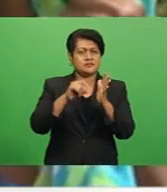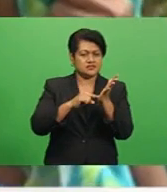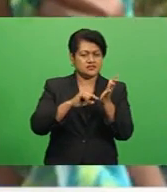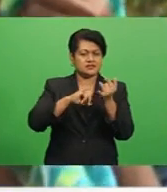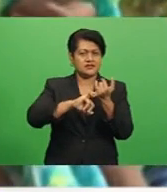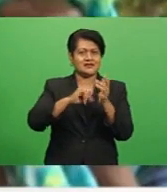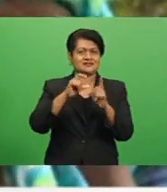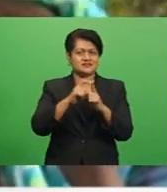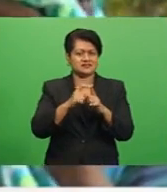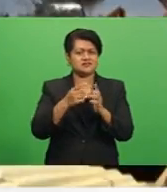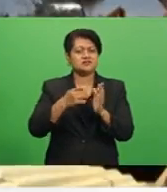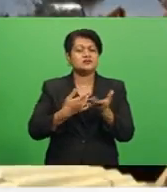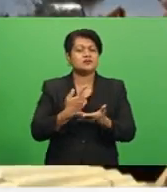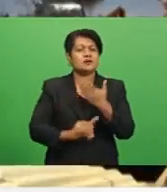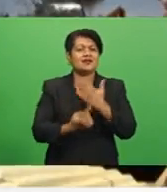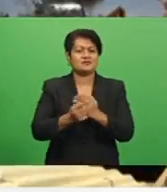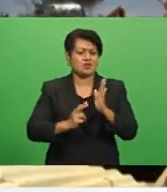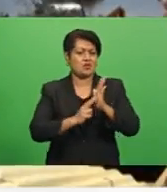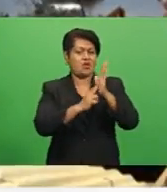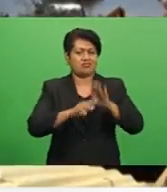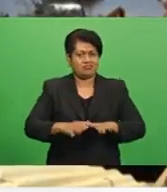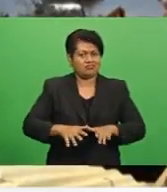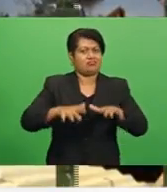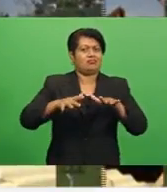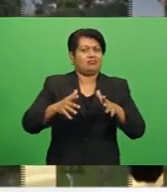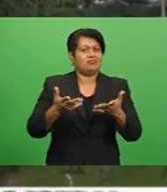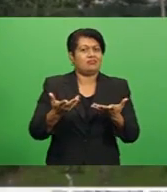PTSD cases surface in the north.